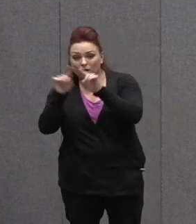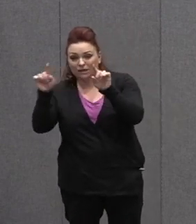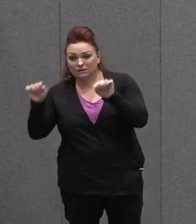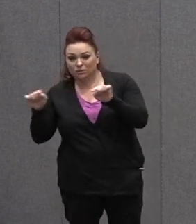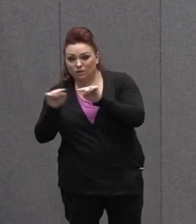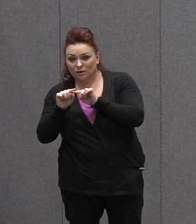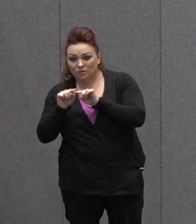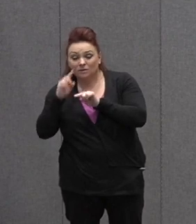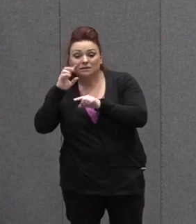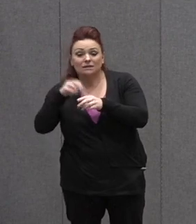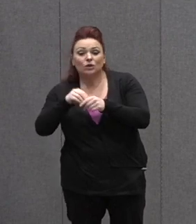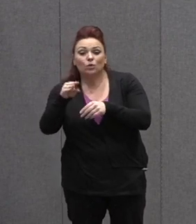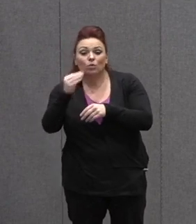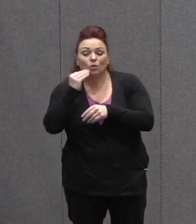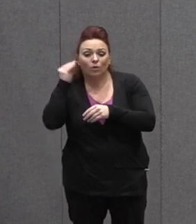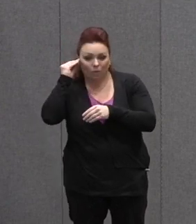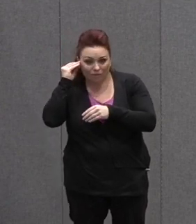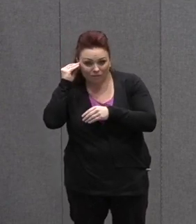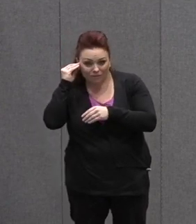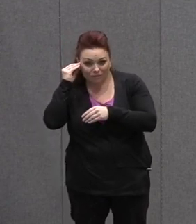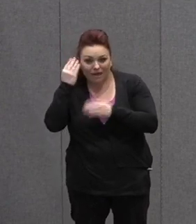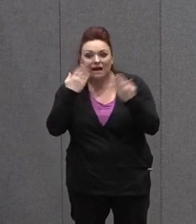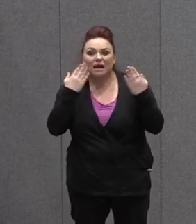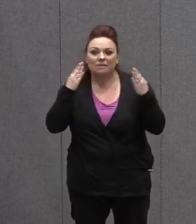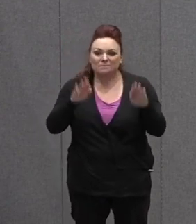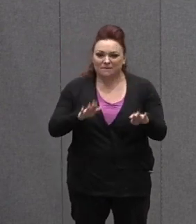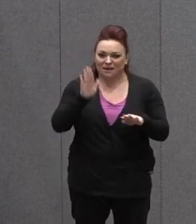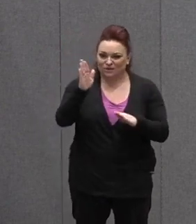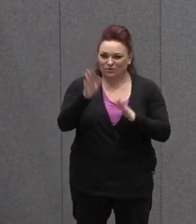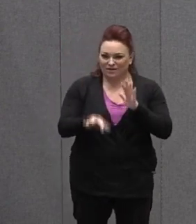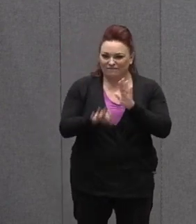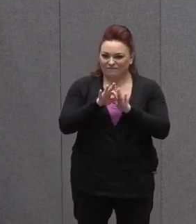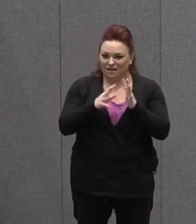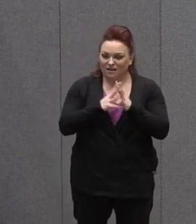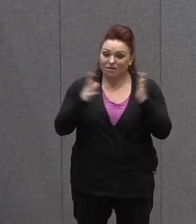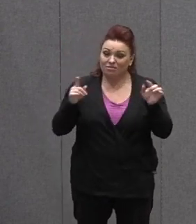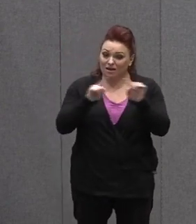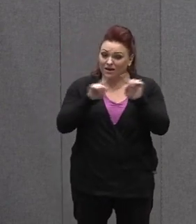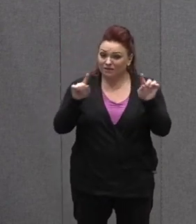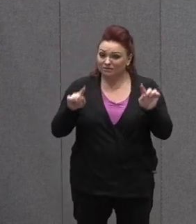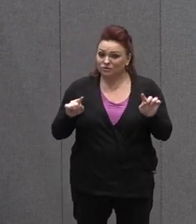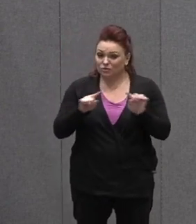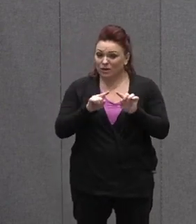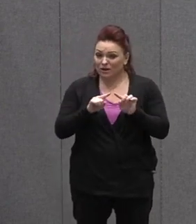your house. I bet you will find a lot of squares.